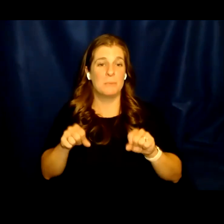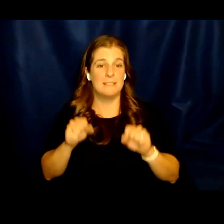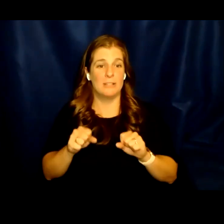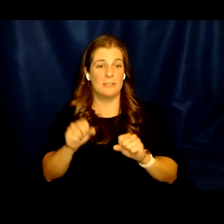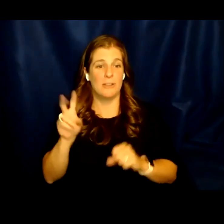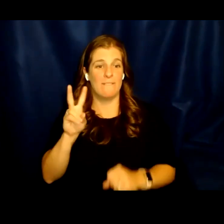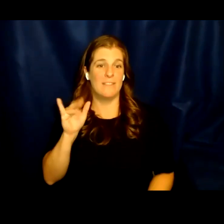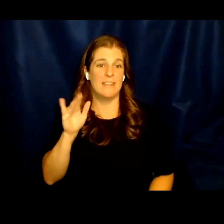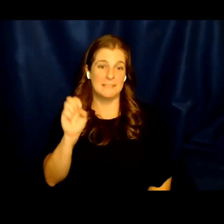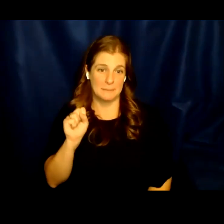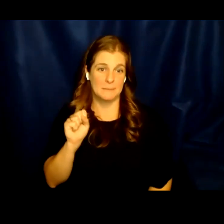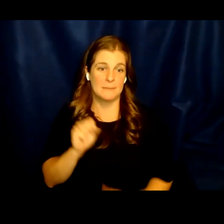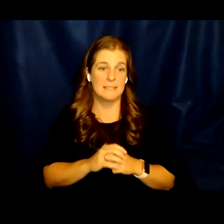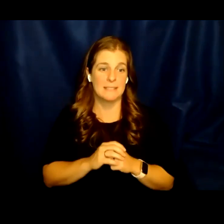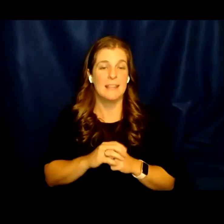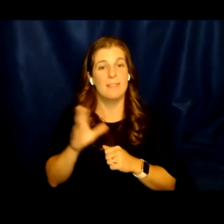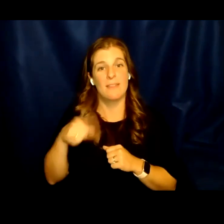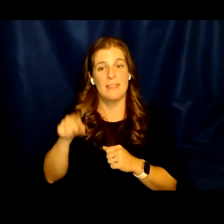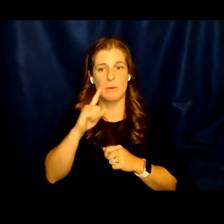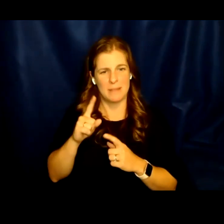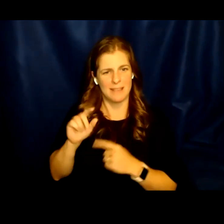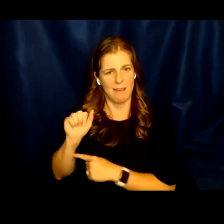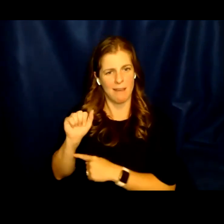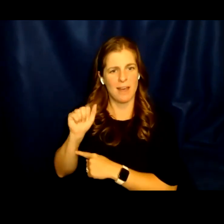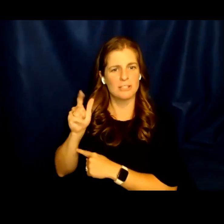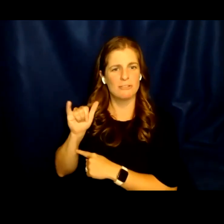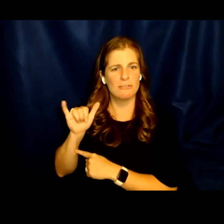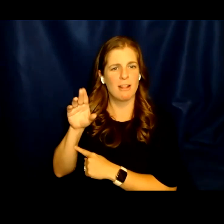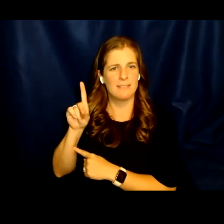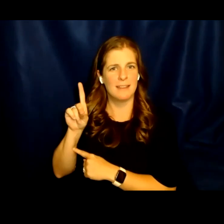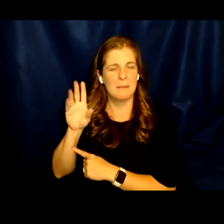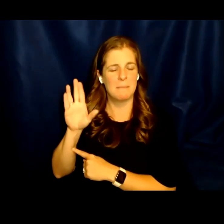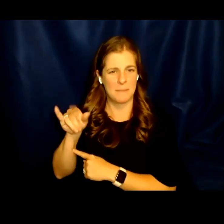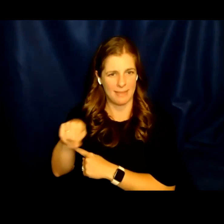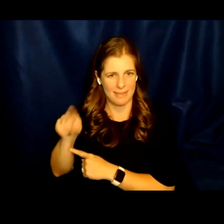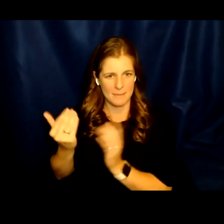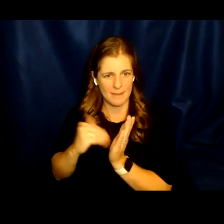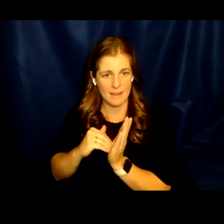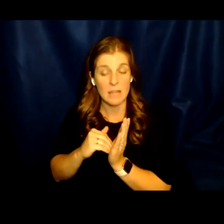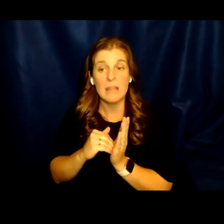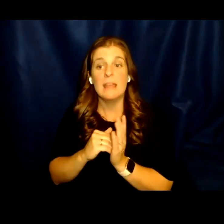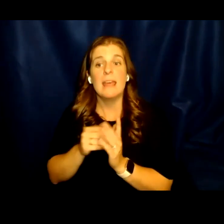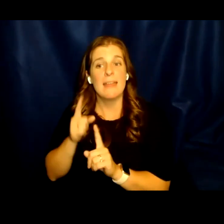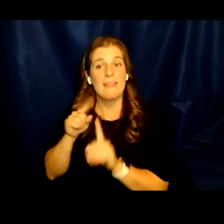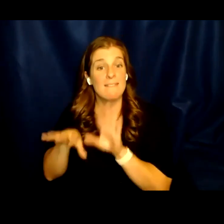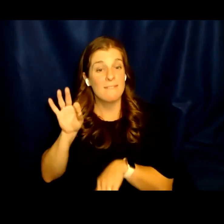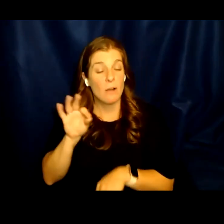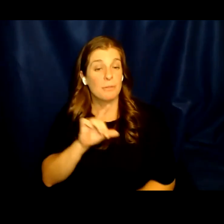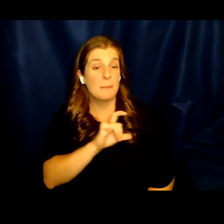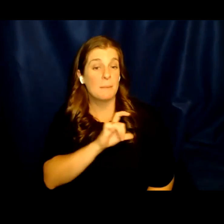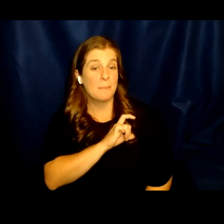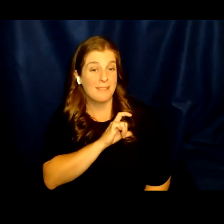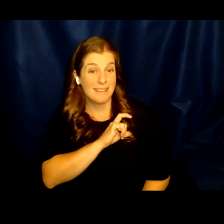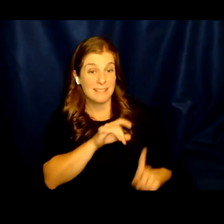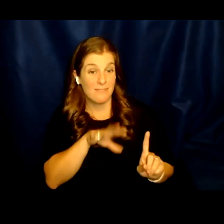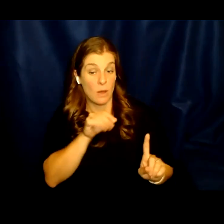would be assaulted by this person. And essentially, a court found that the police service used her and other women as bait